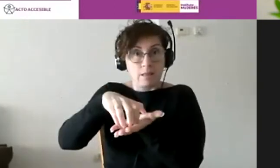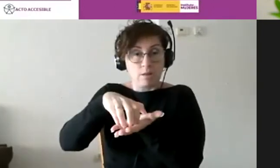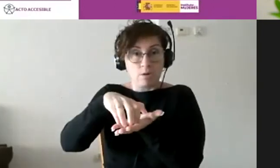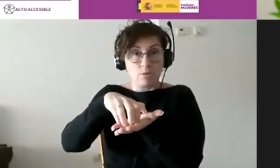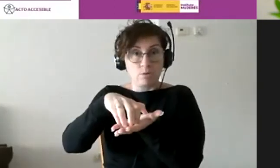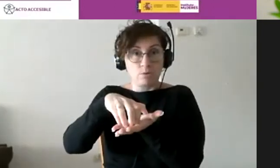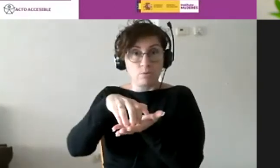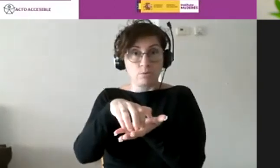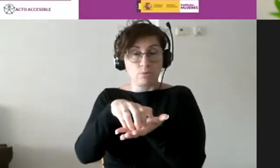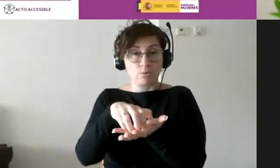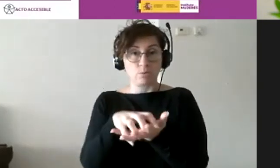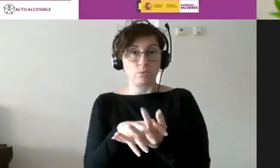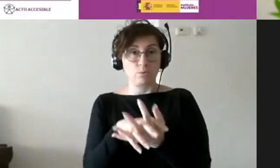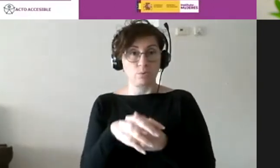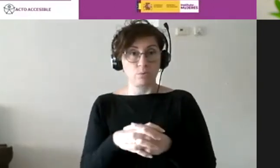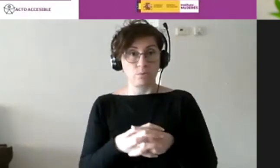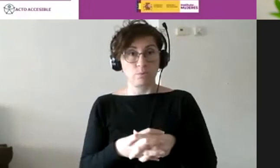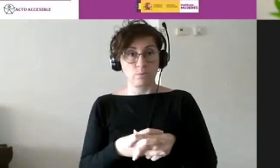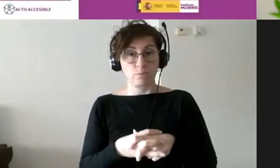and it is really hard for them.